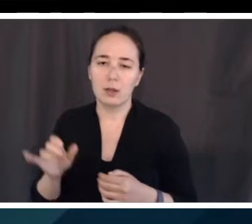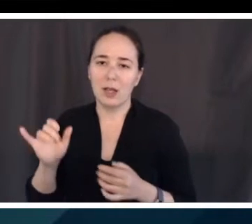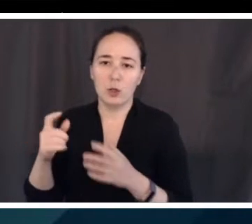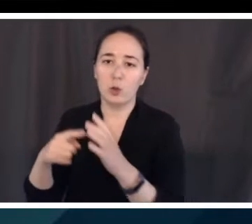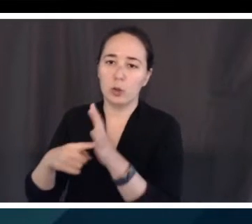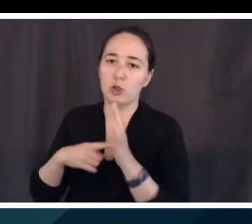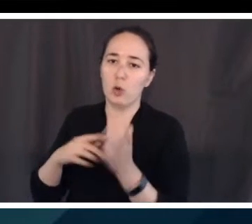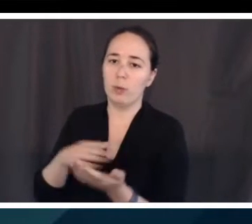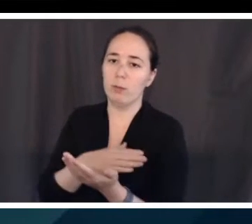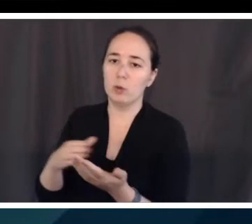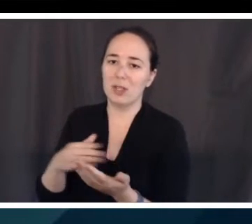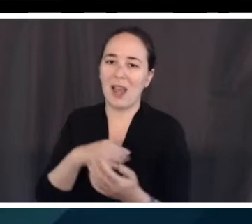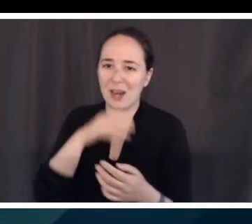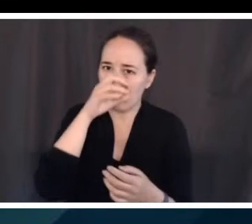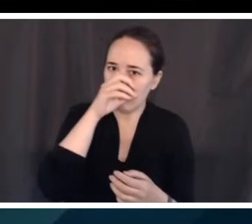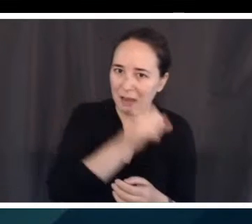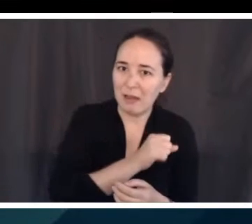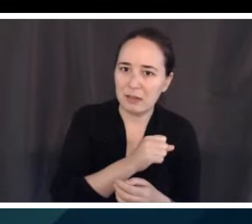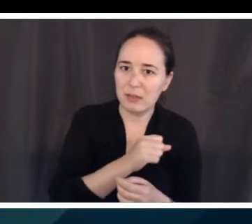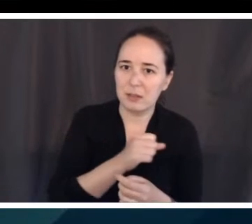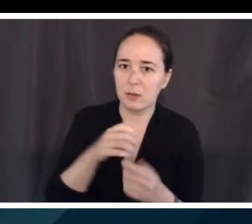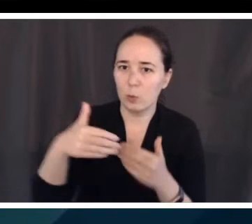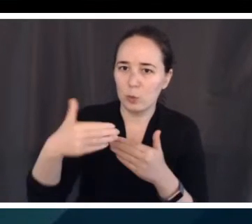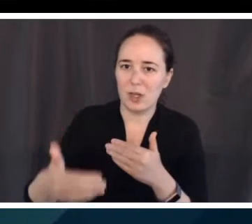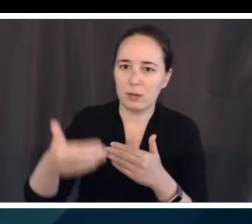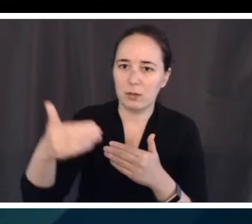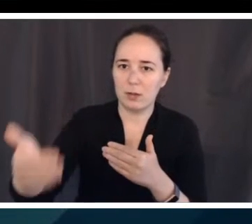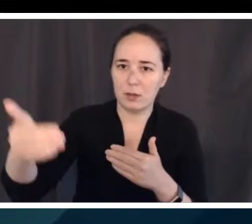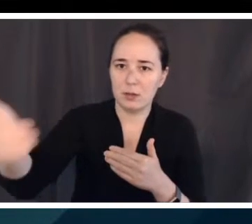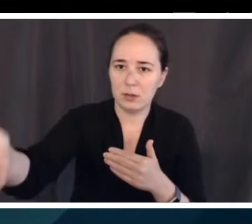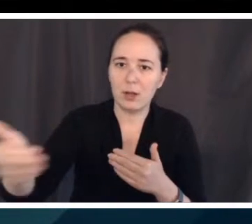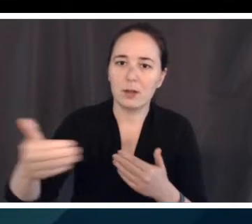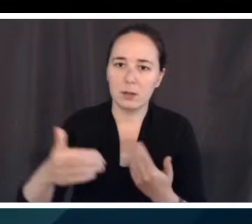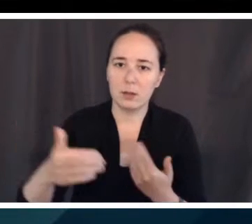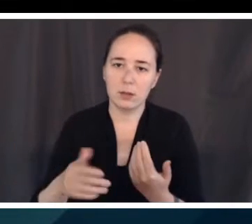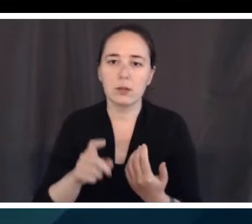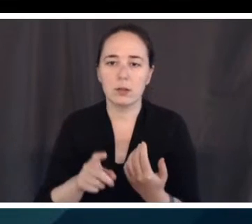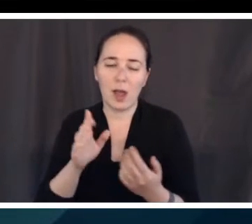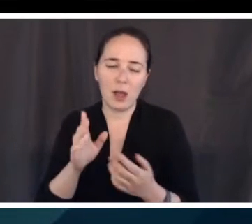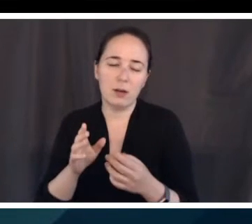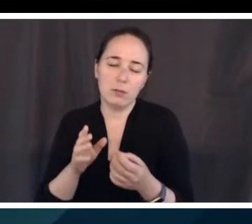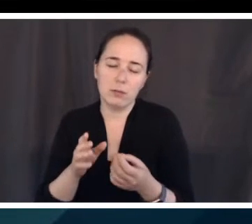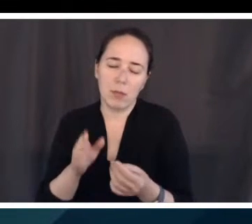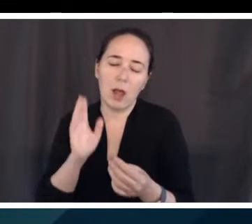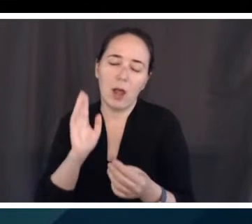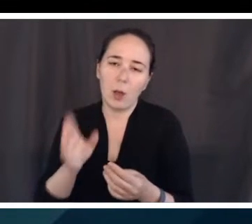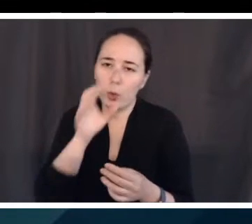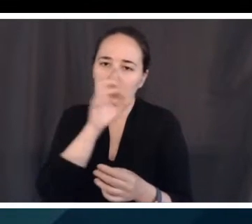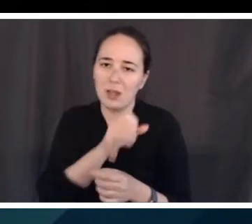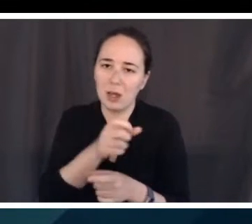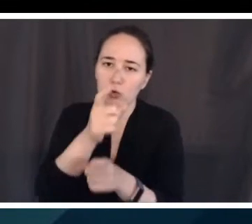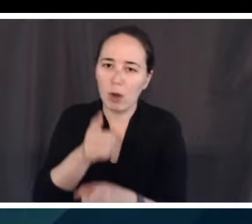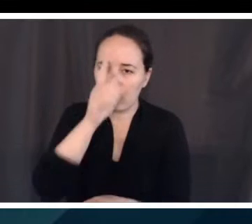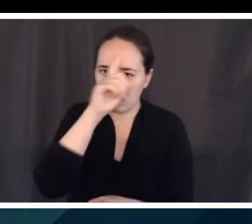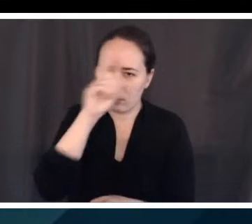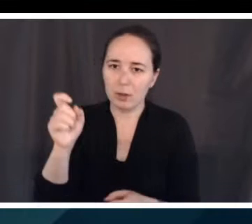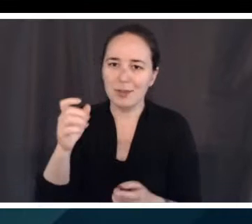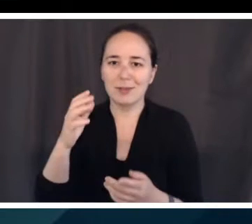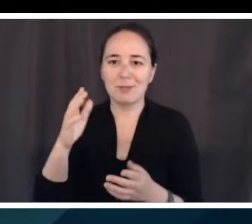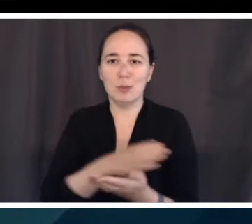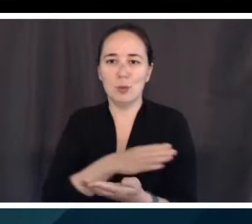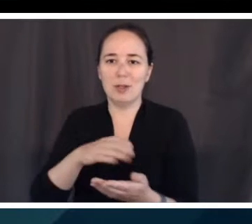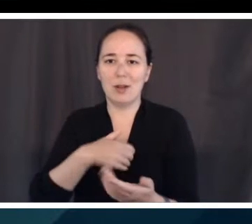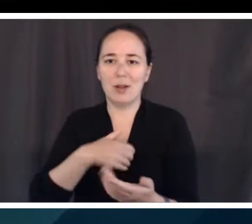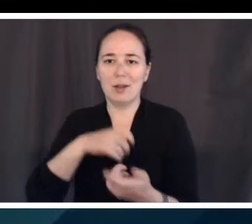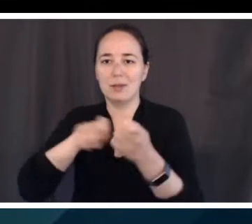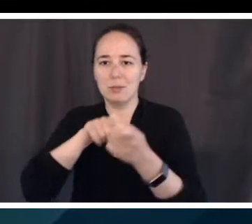it's going next, and I'll probably be right. And so it makes you have confidence that you will figure it